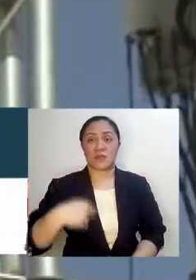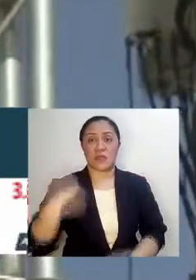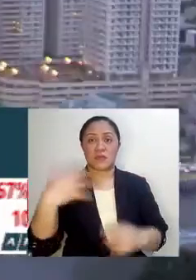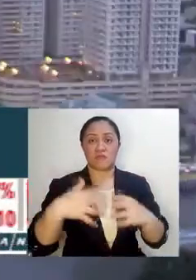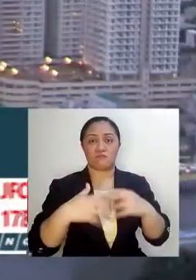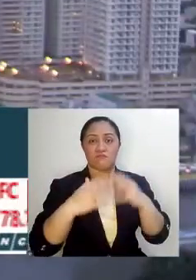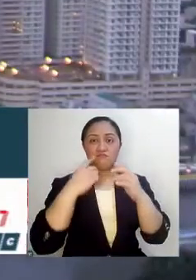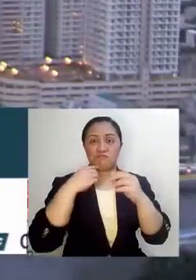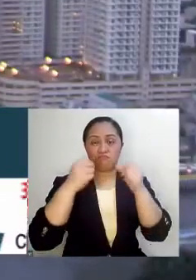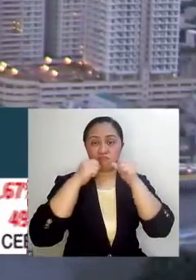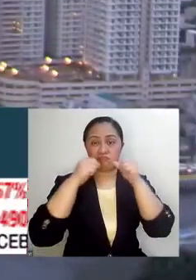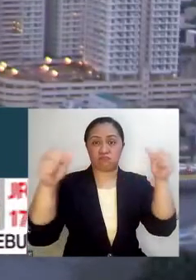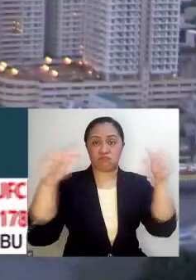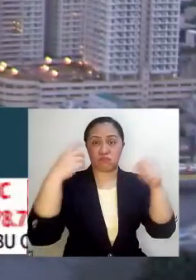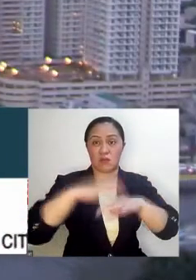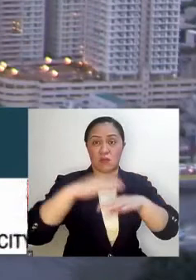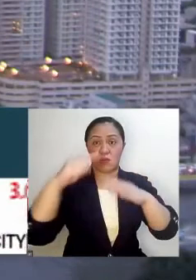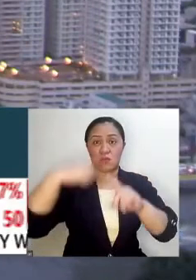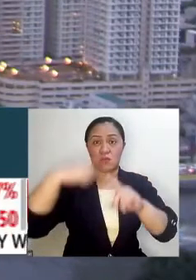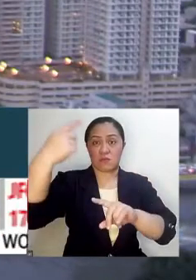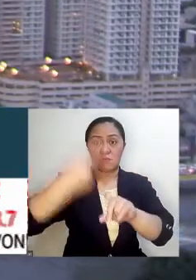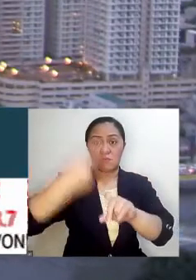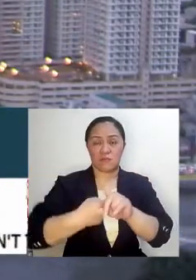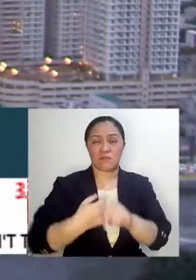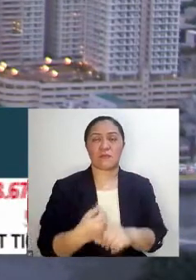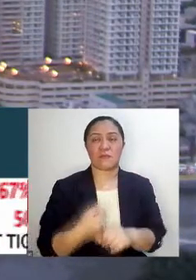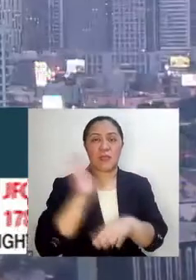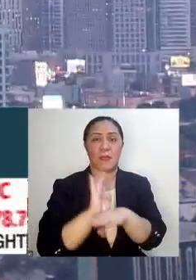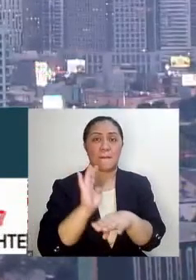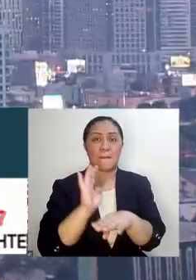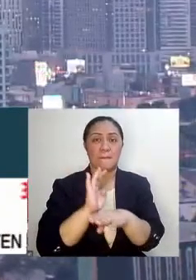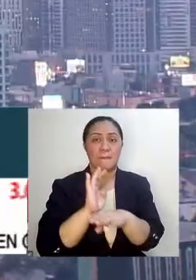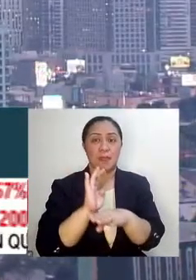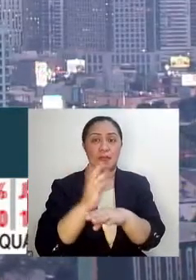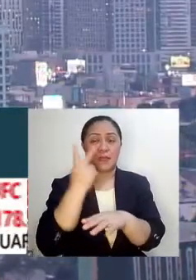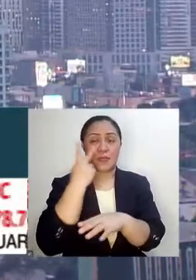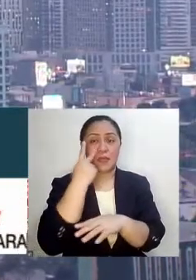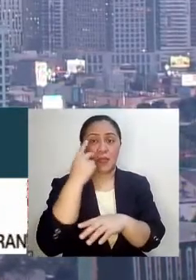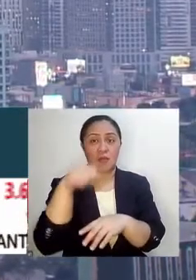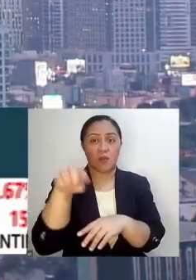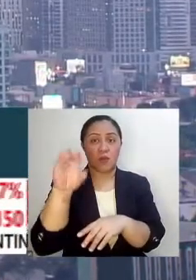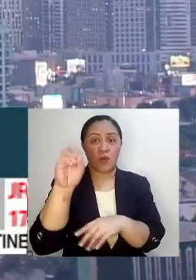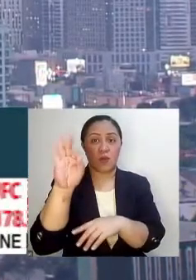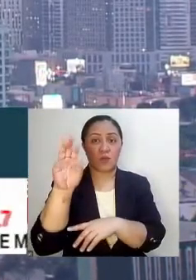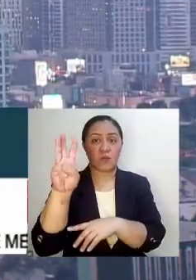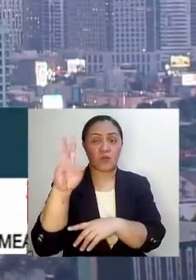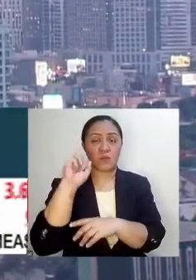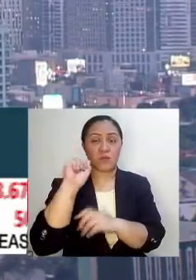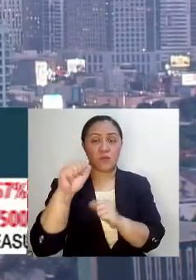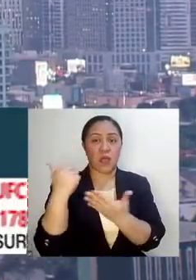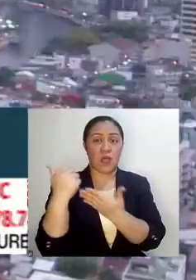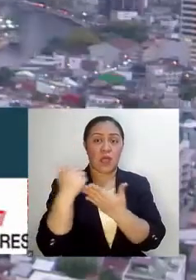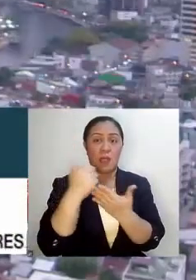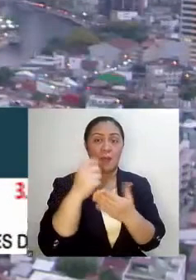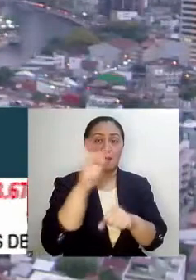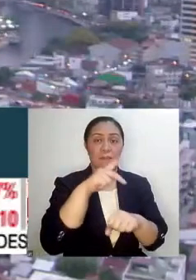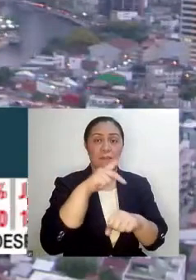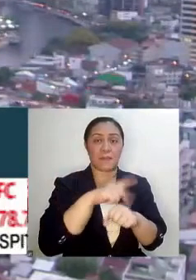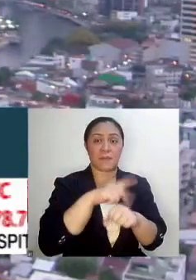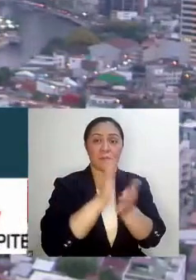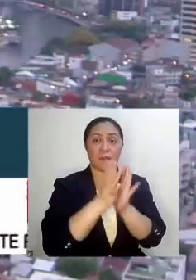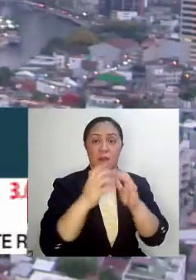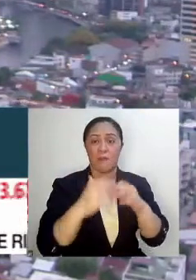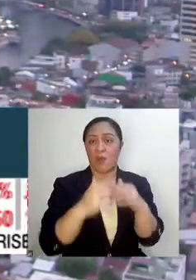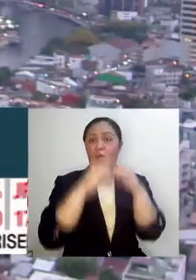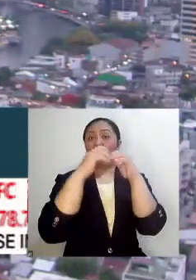next month. The ADB says business process outsourcing and overseas Filipino workers can help the Philippines recover from the COVID-19 pandemic.